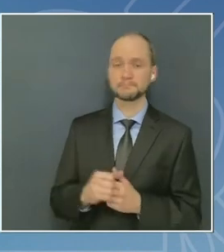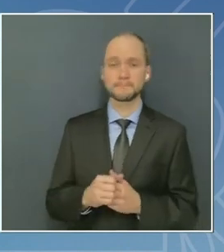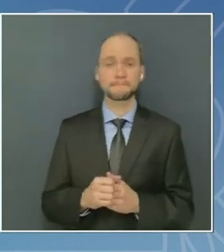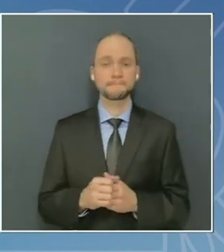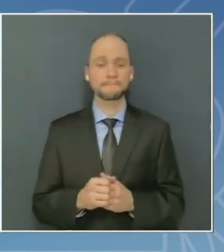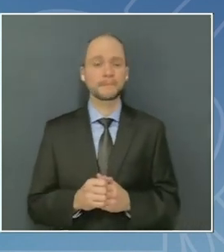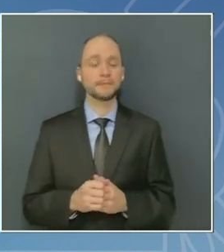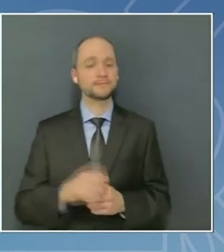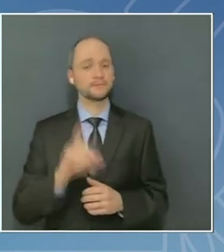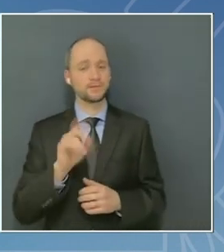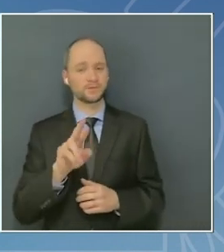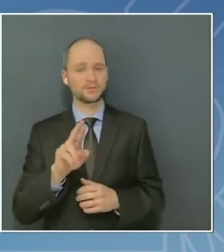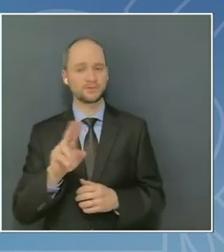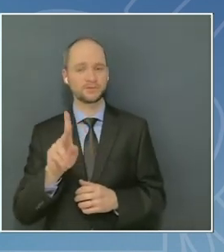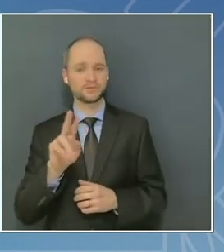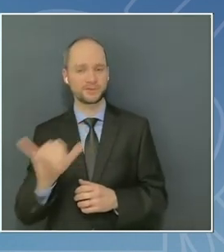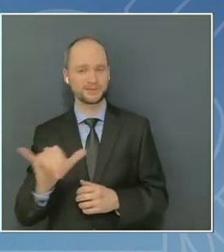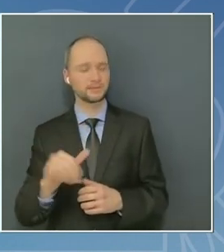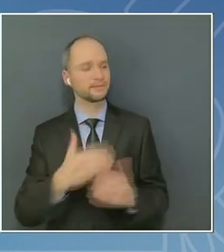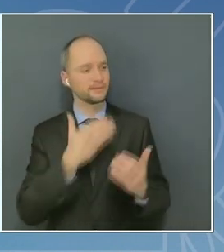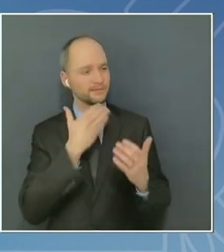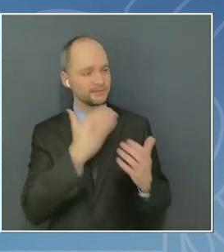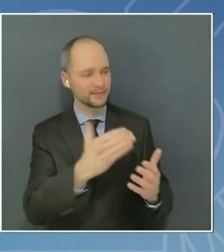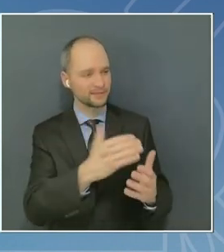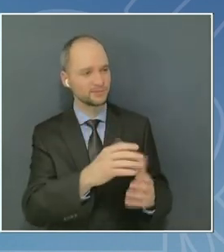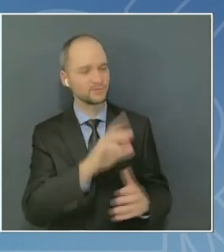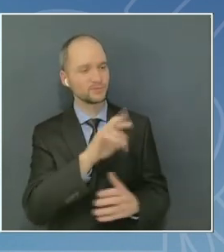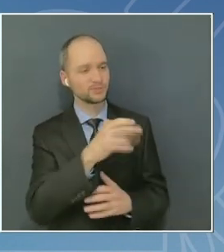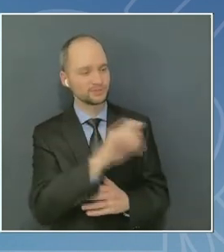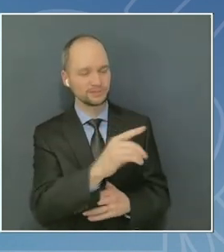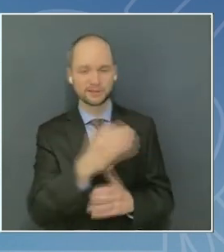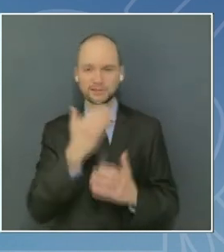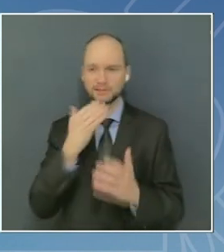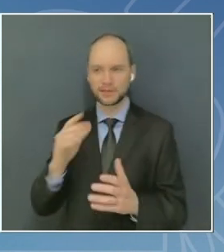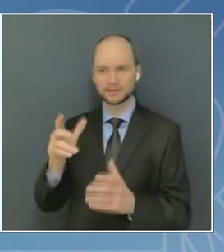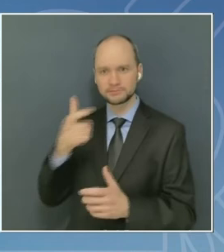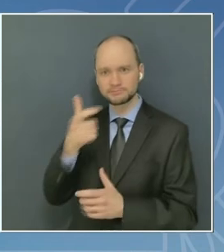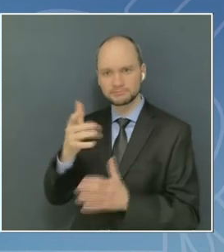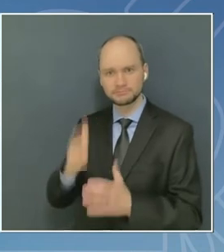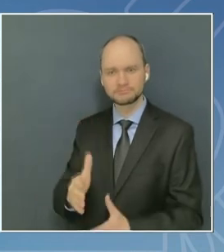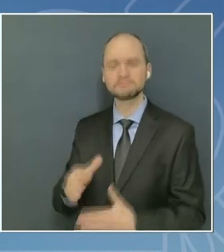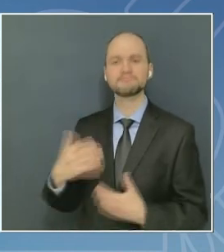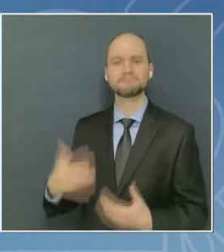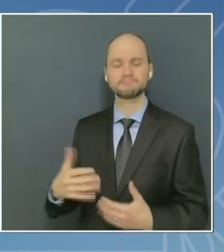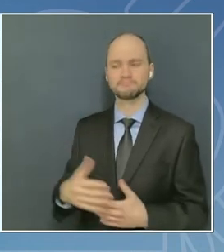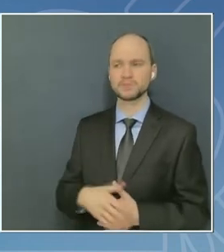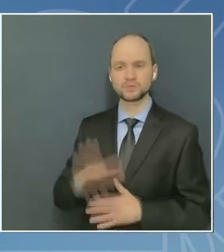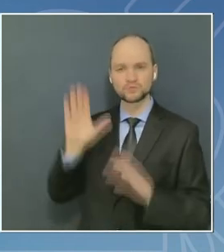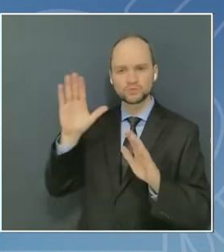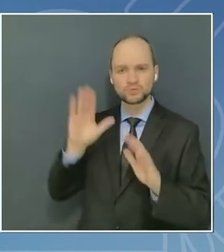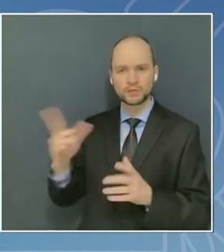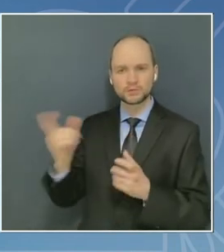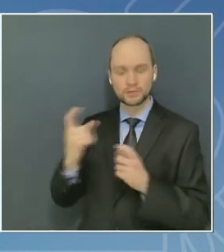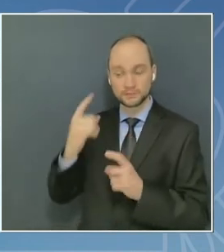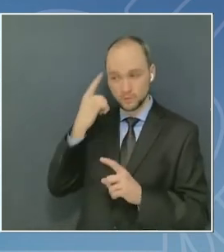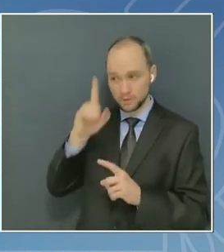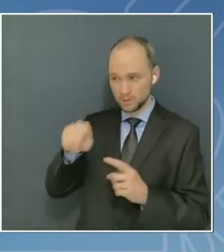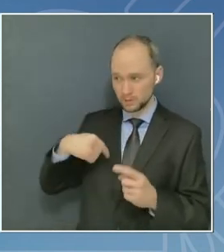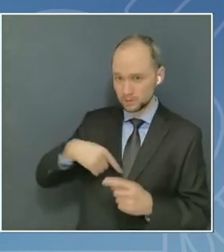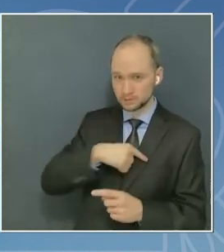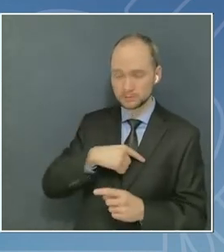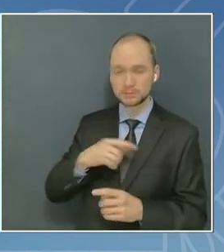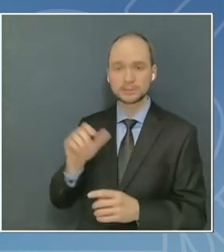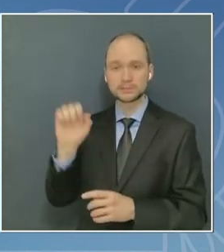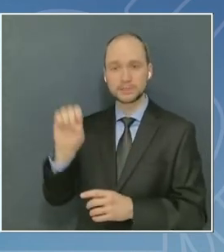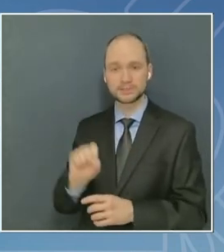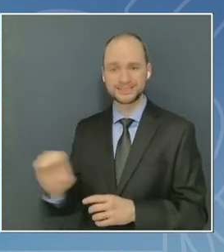you, Richard, and thank you to the listener for that question. I think it's a great question, not just to us as Southeast Asian Americans, but to all